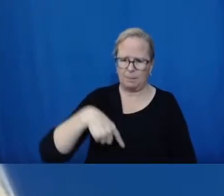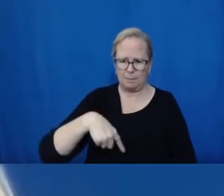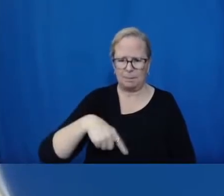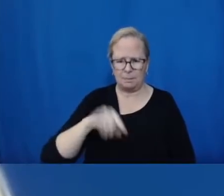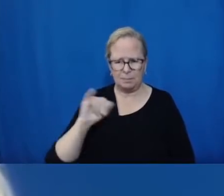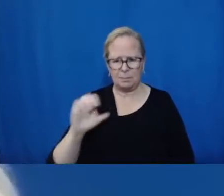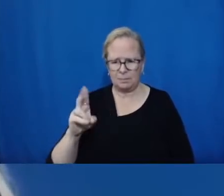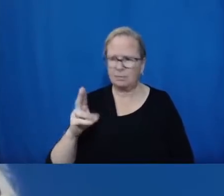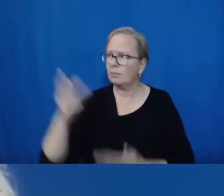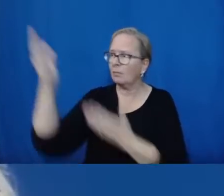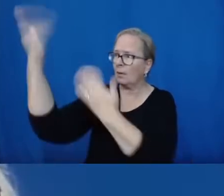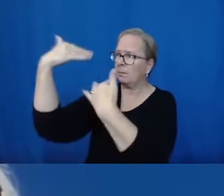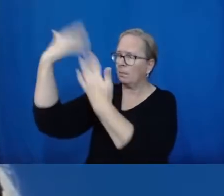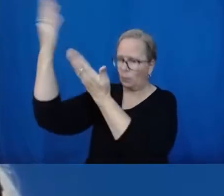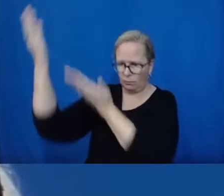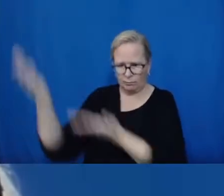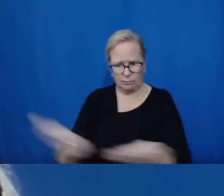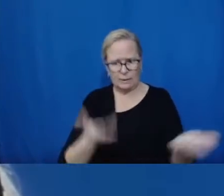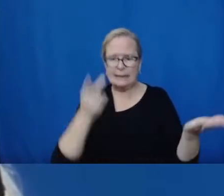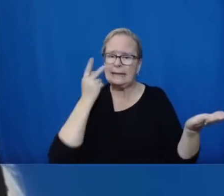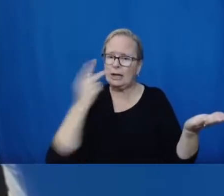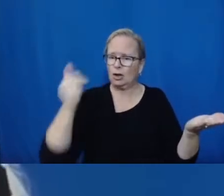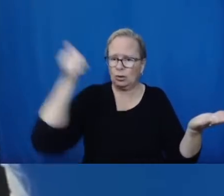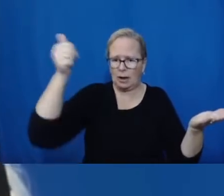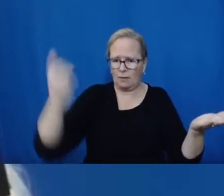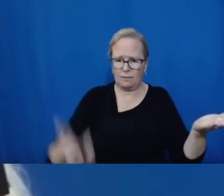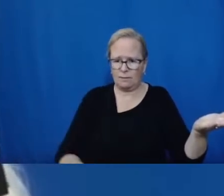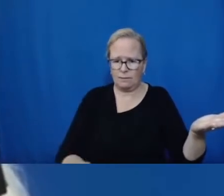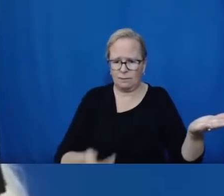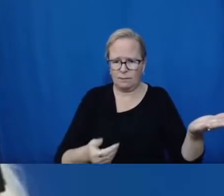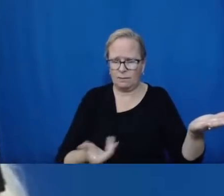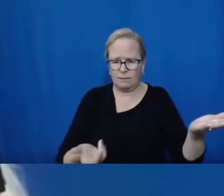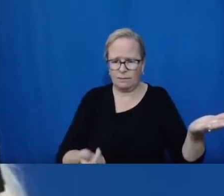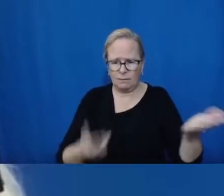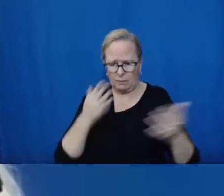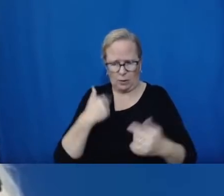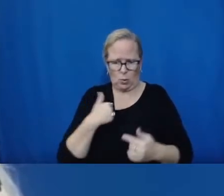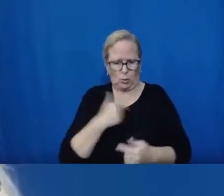the initiative to go see what we can't.